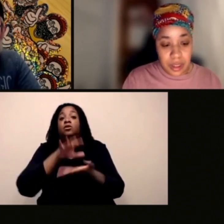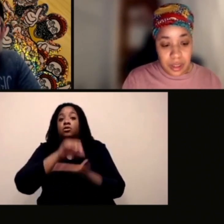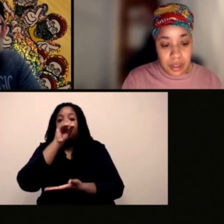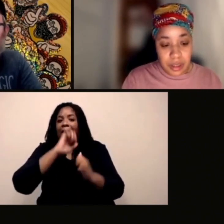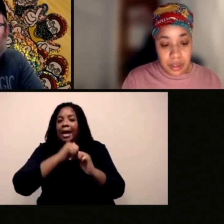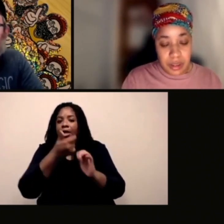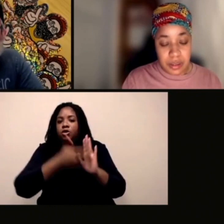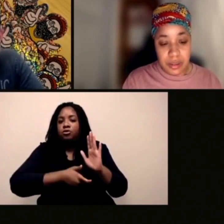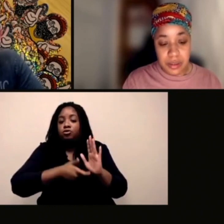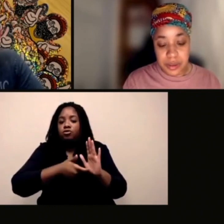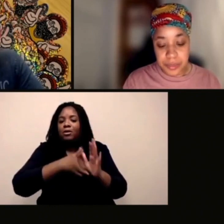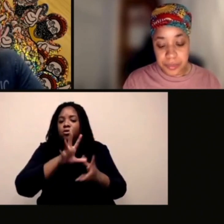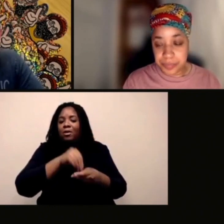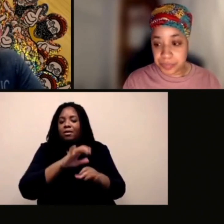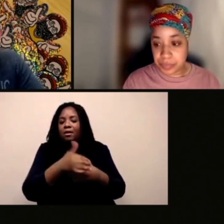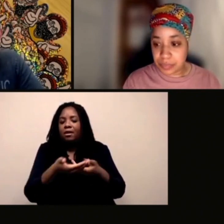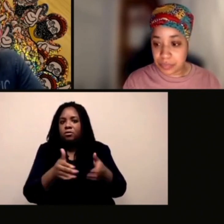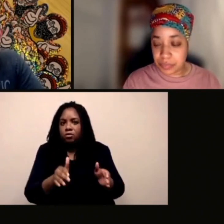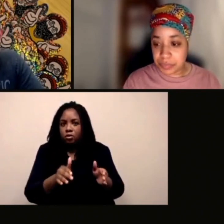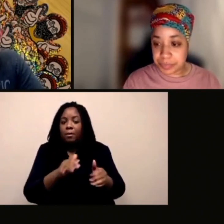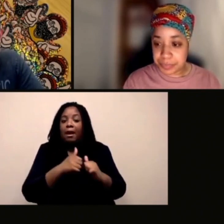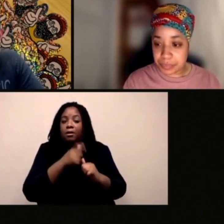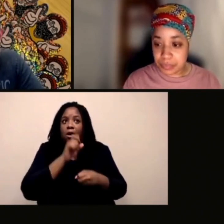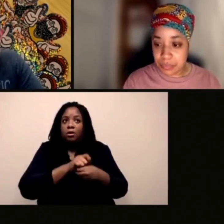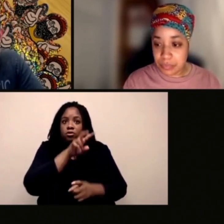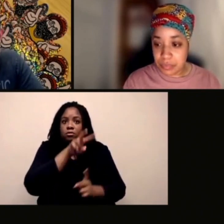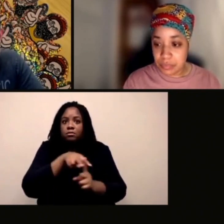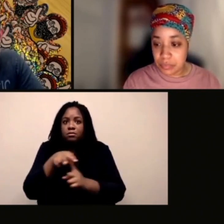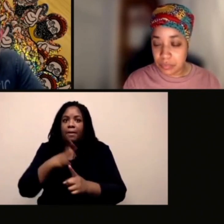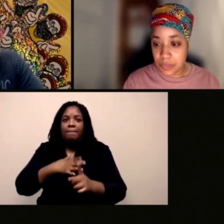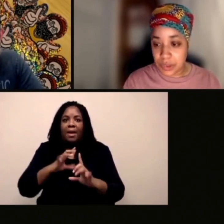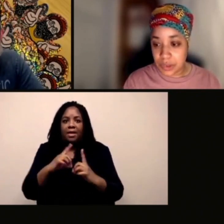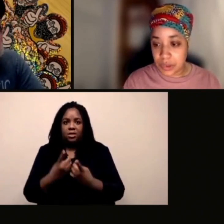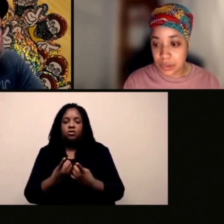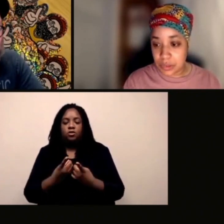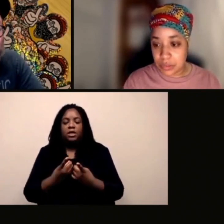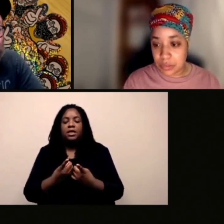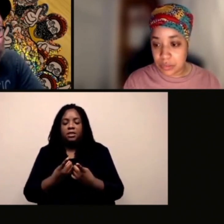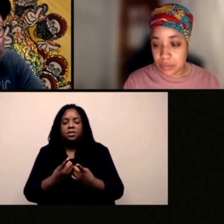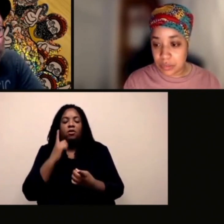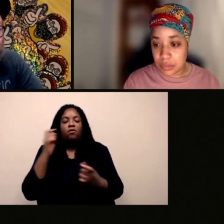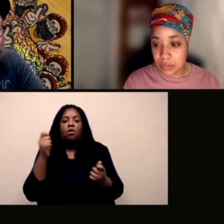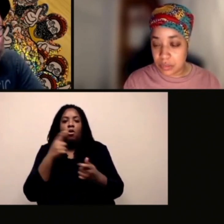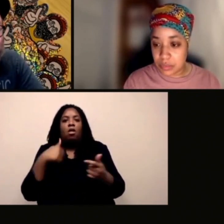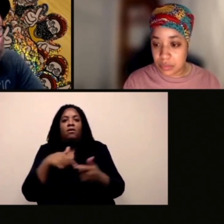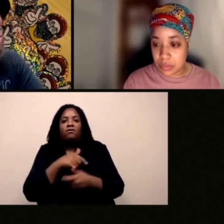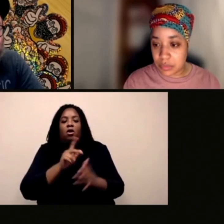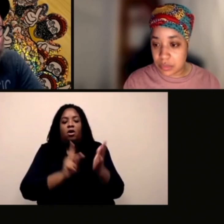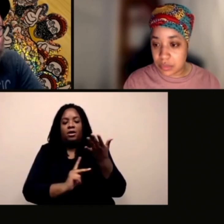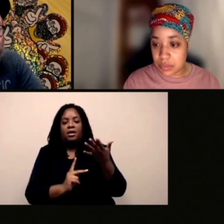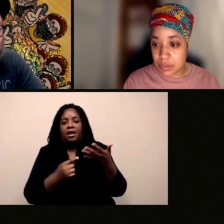classroom, to actually implementing it across my district for all of our K through